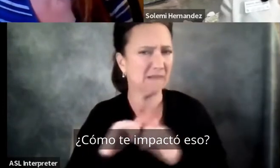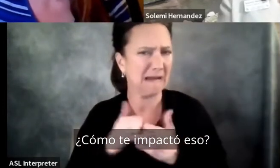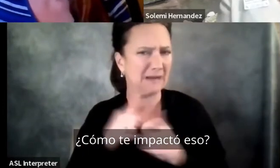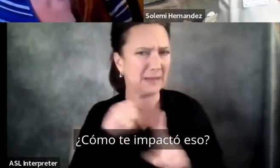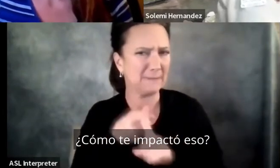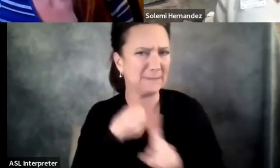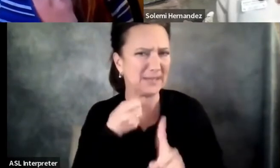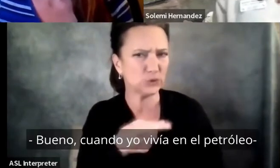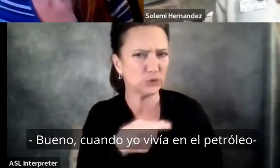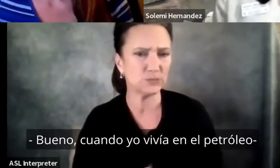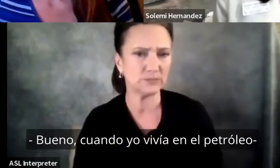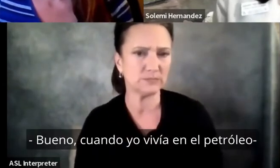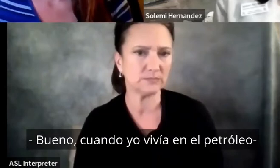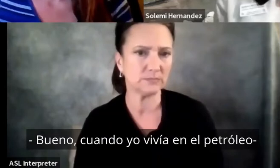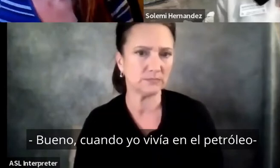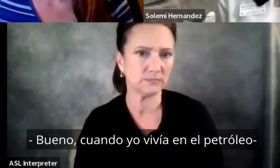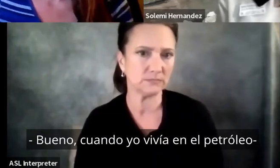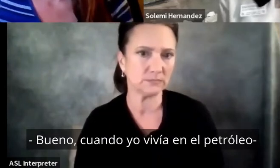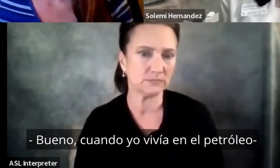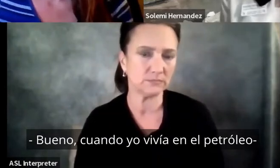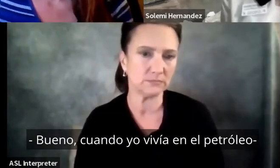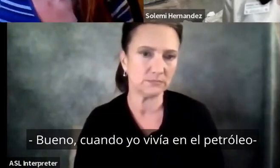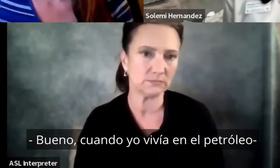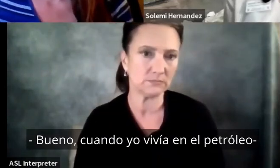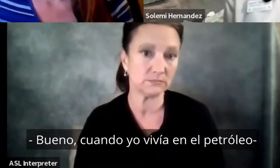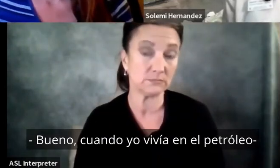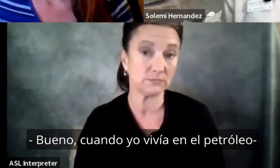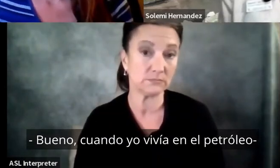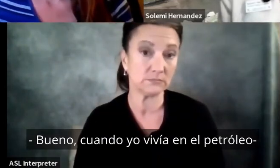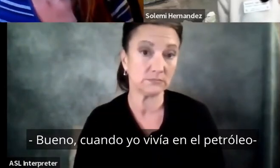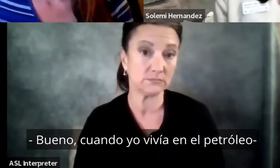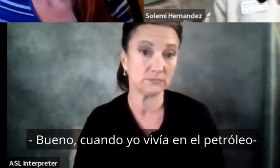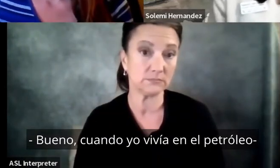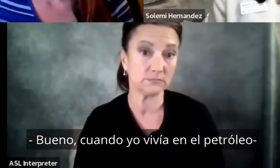you? Well, you know, when I was living